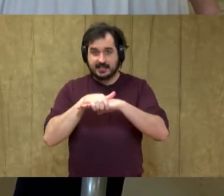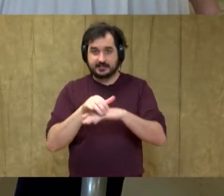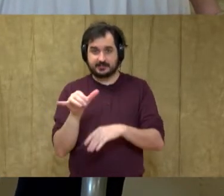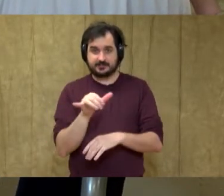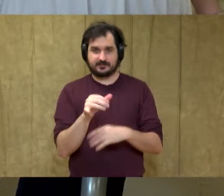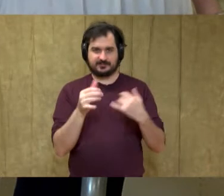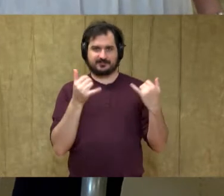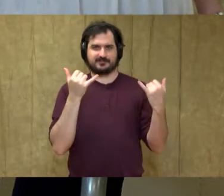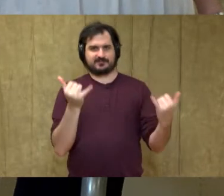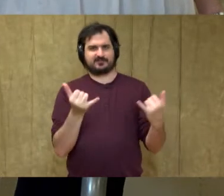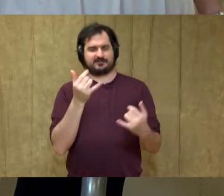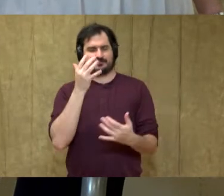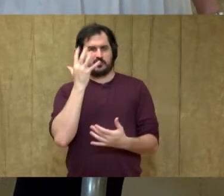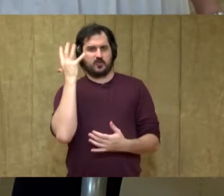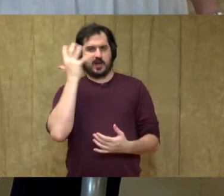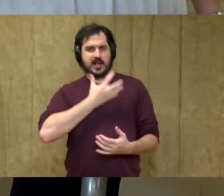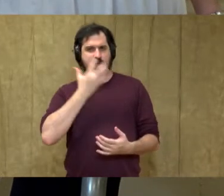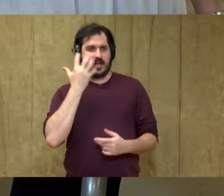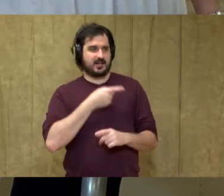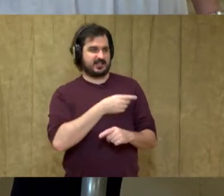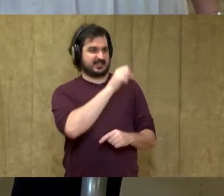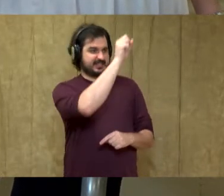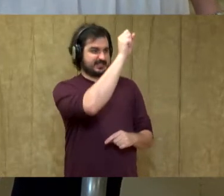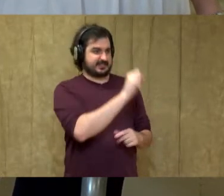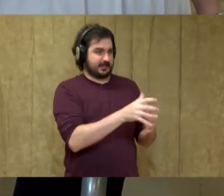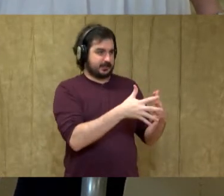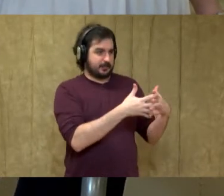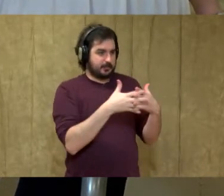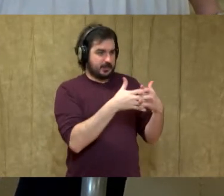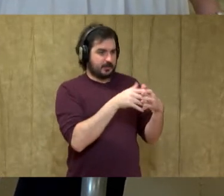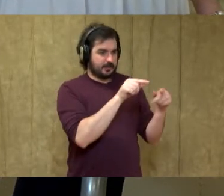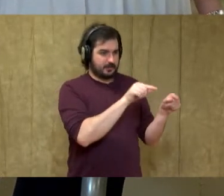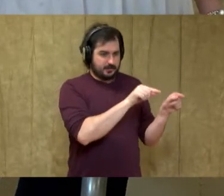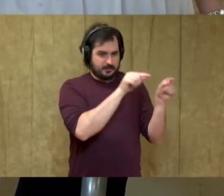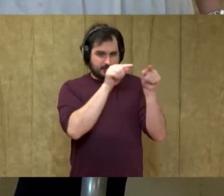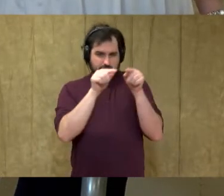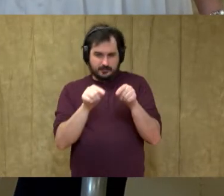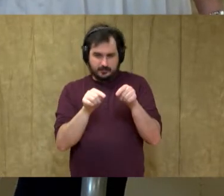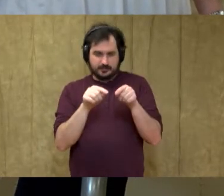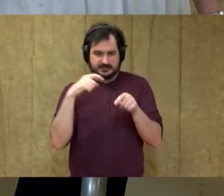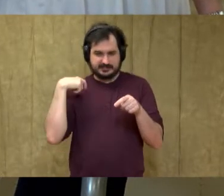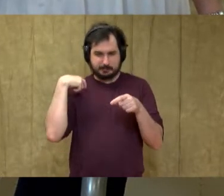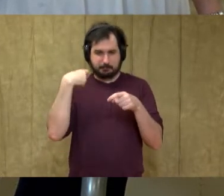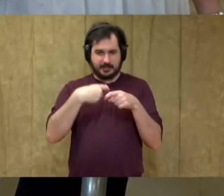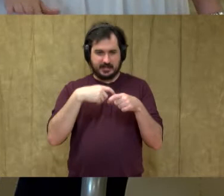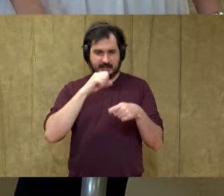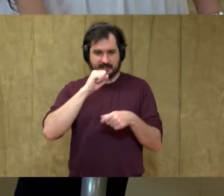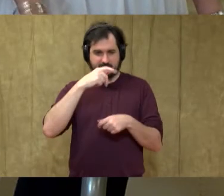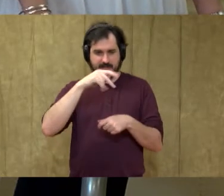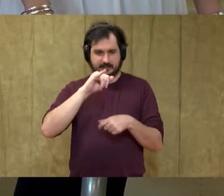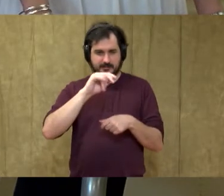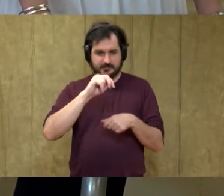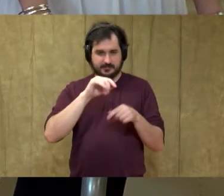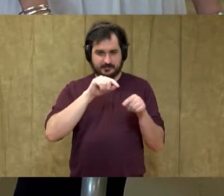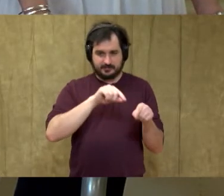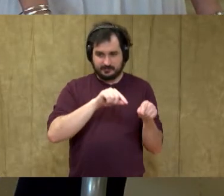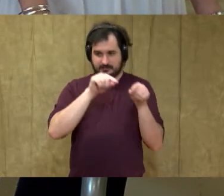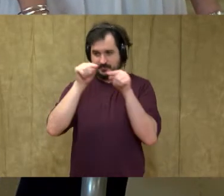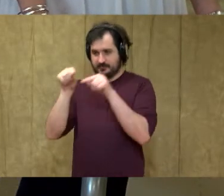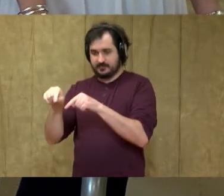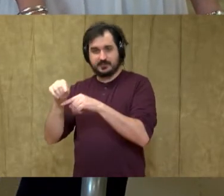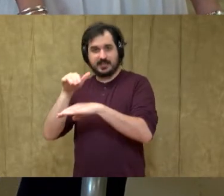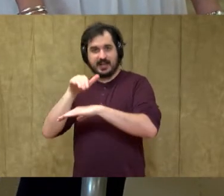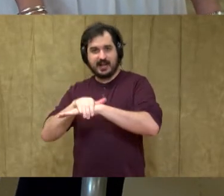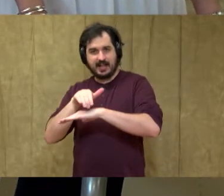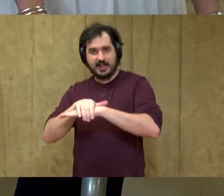South America to Spain, which is in Europe, now to another place in Europe. The